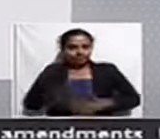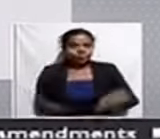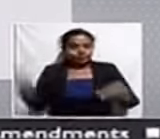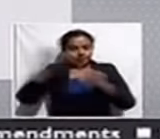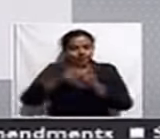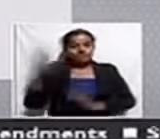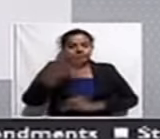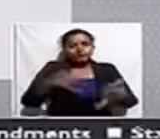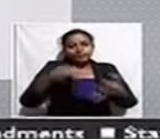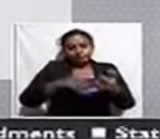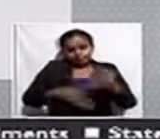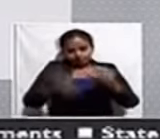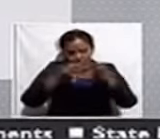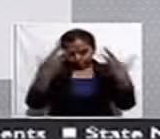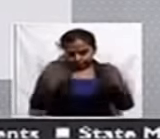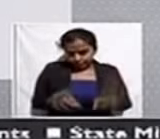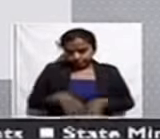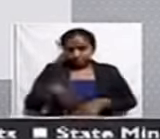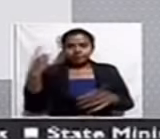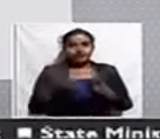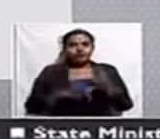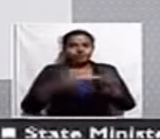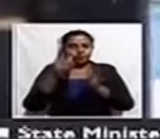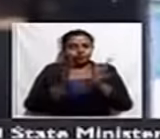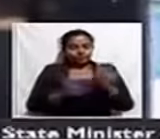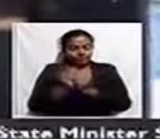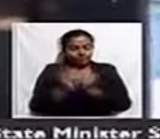Sujiva Godaliadda will act as the Deputy Treasurer.